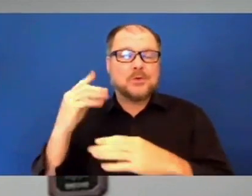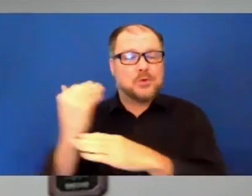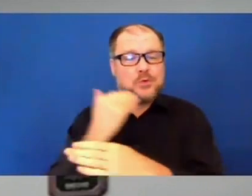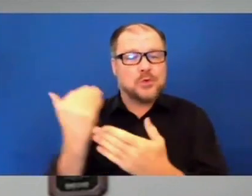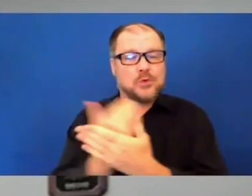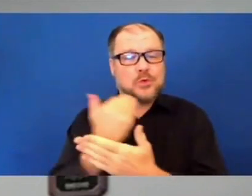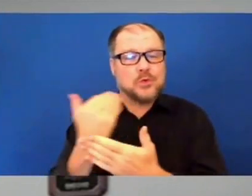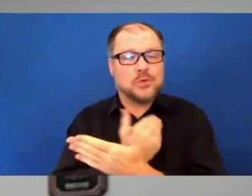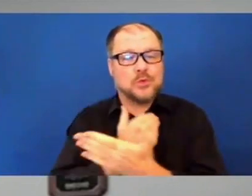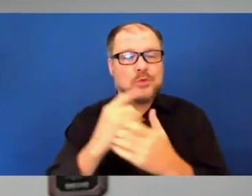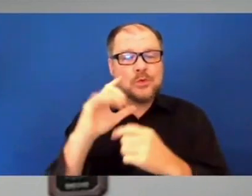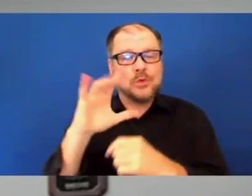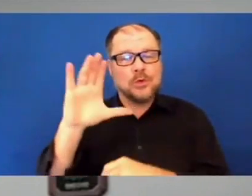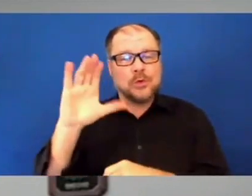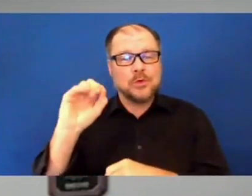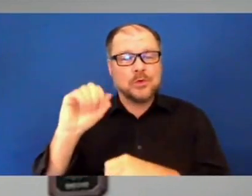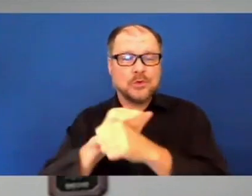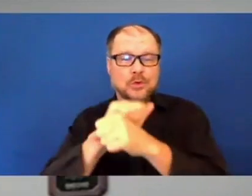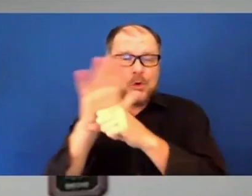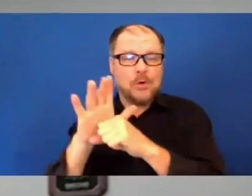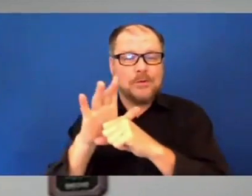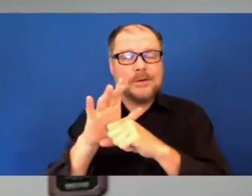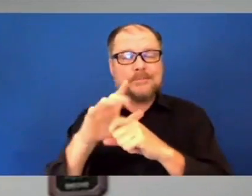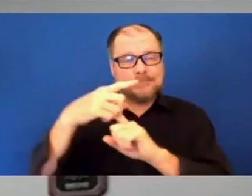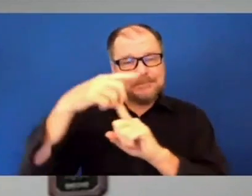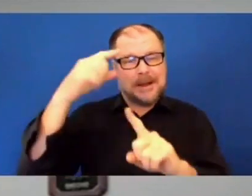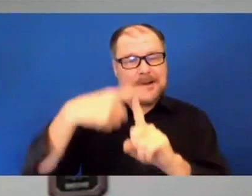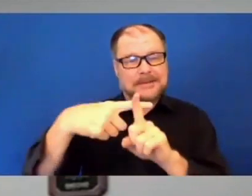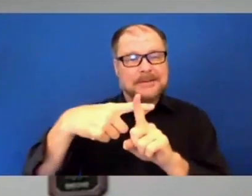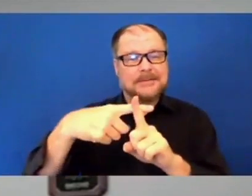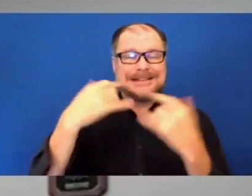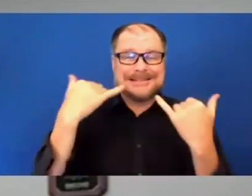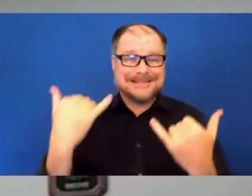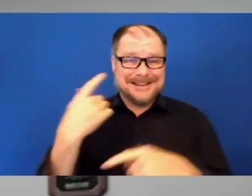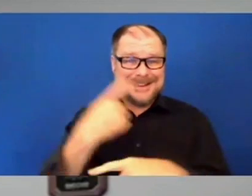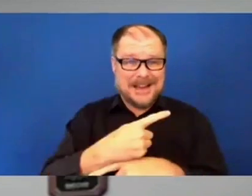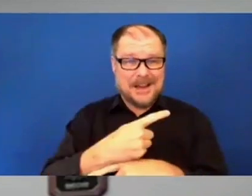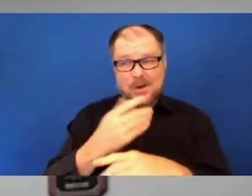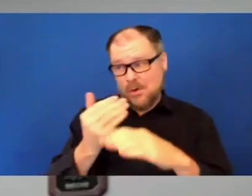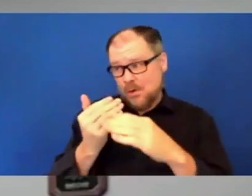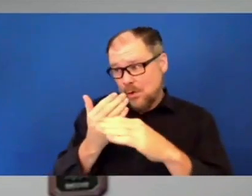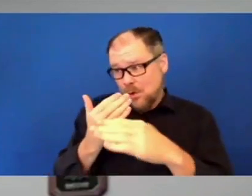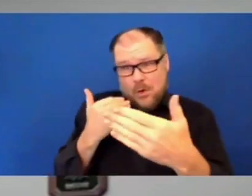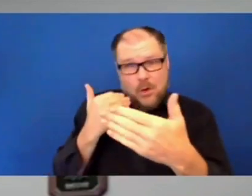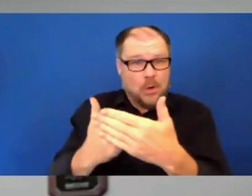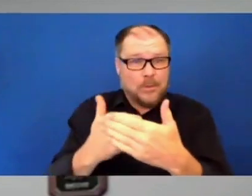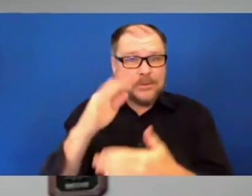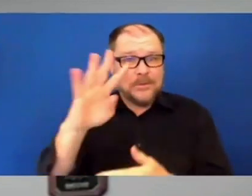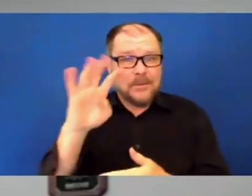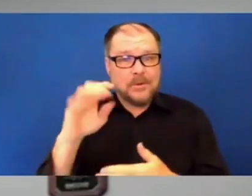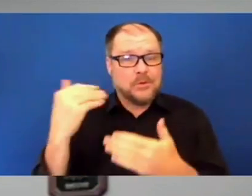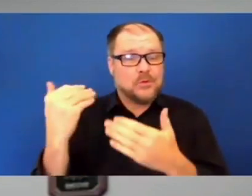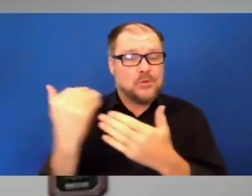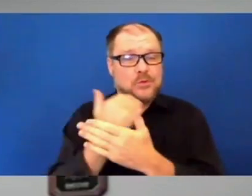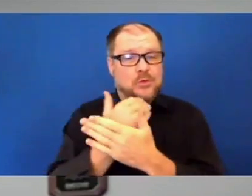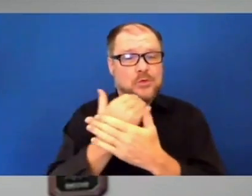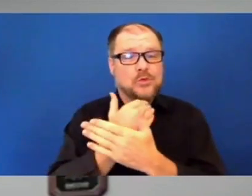we already have reached close to 400 new cases being reported. So we know that our numbers are going